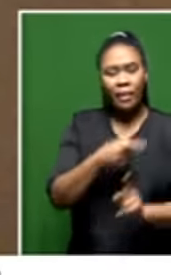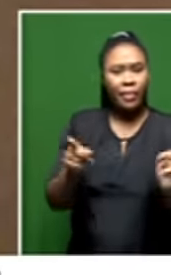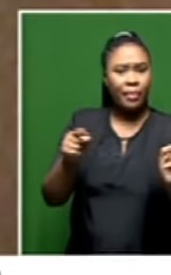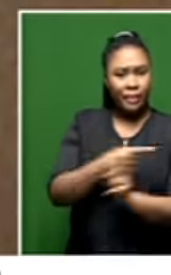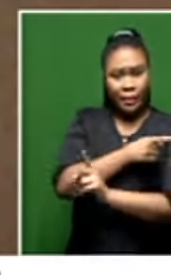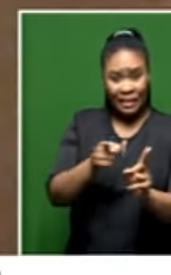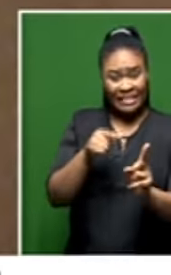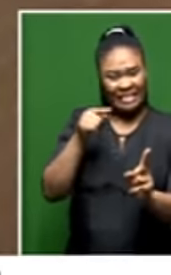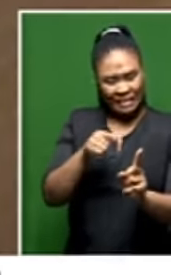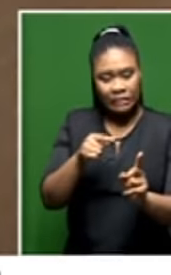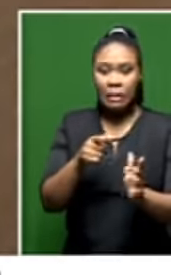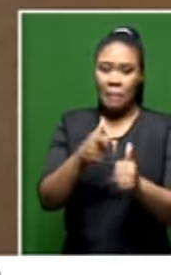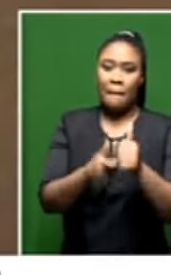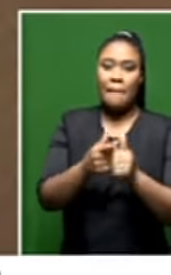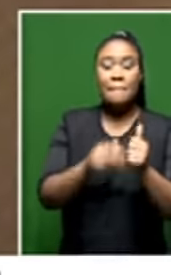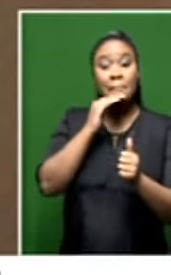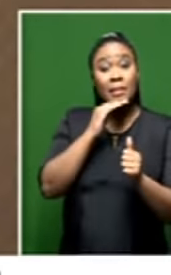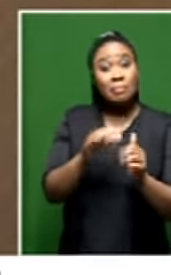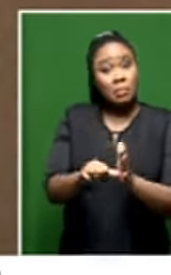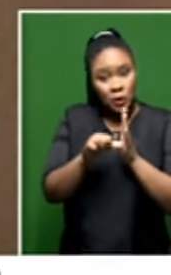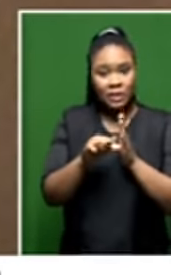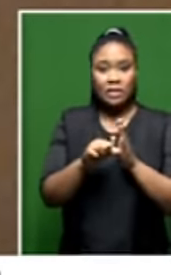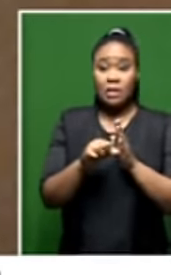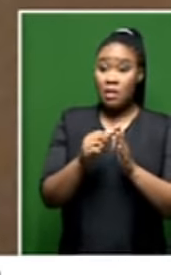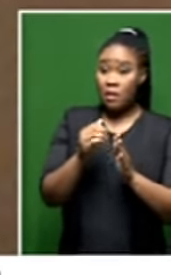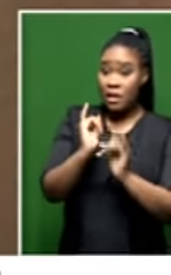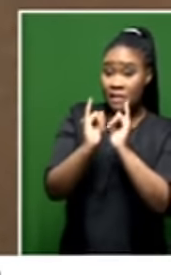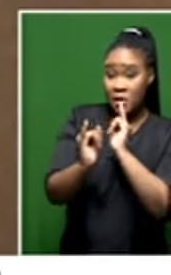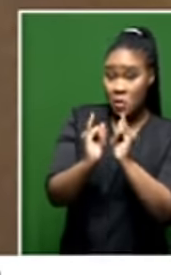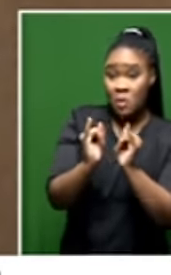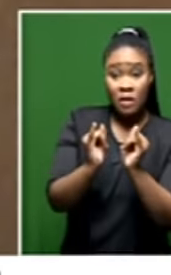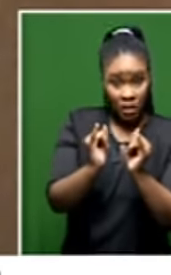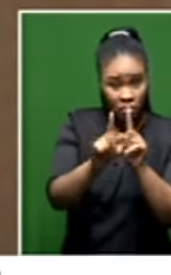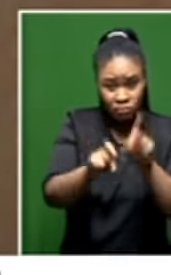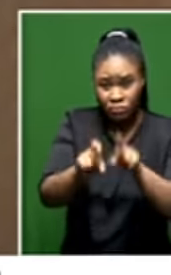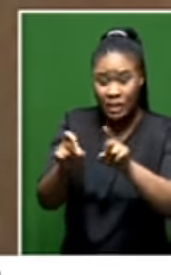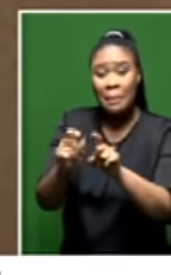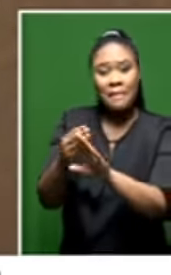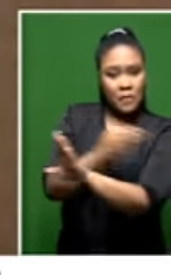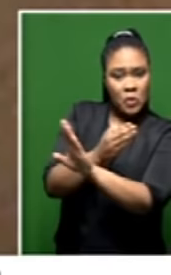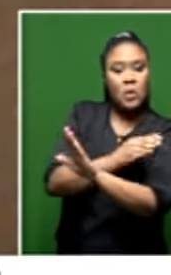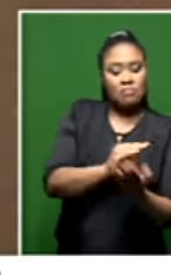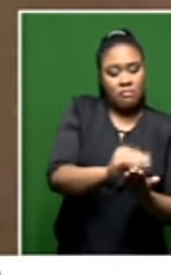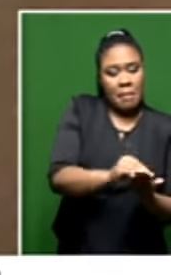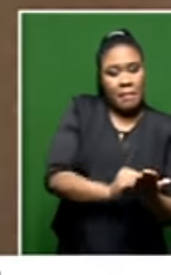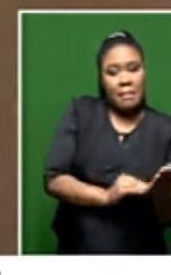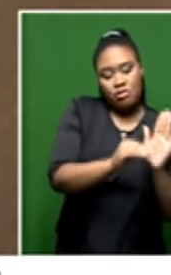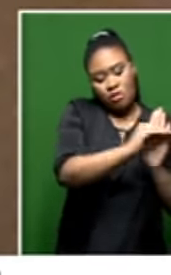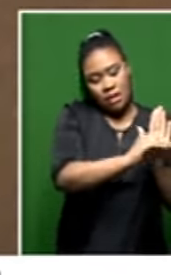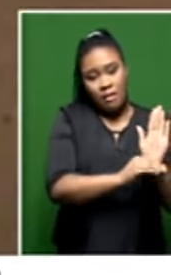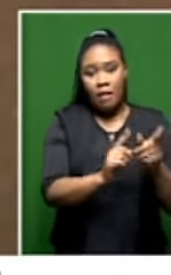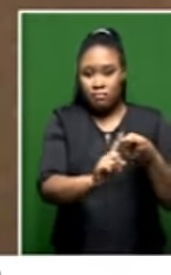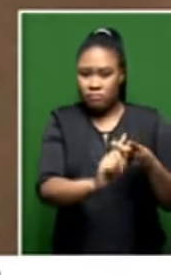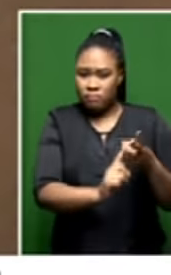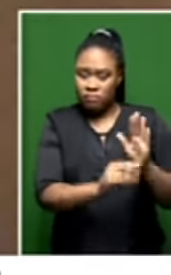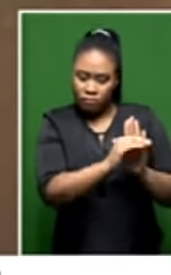so the purpose of a criterion would work to focus the minds of the commissioners and make sure that the chairperson